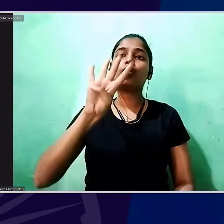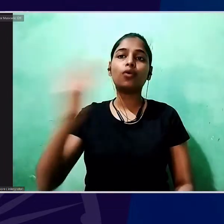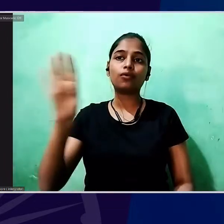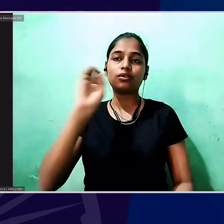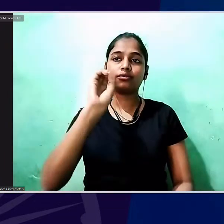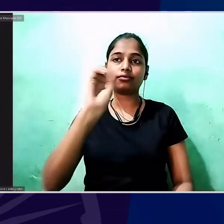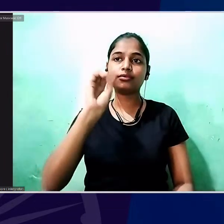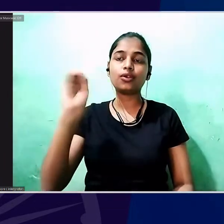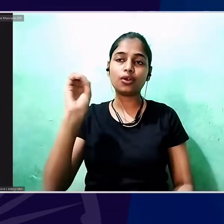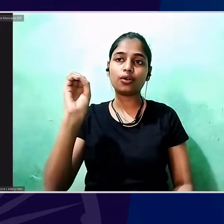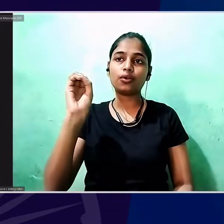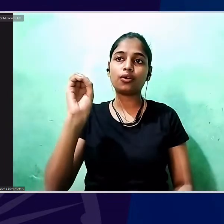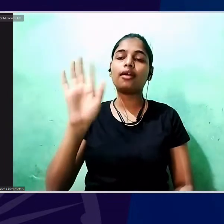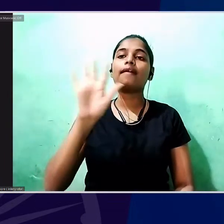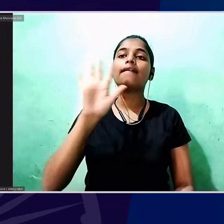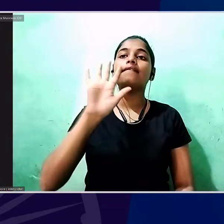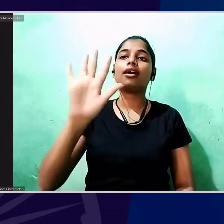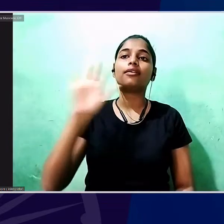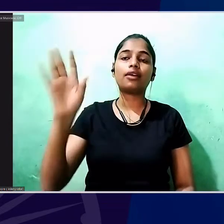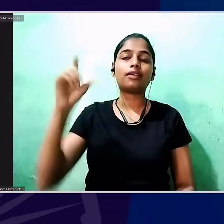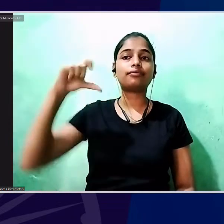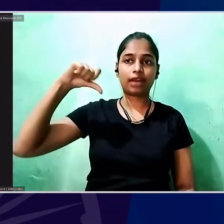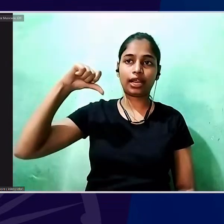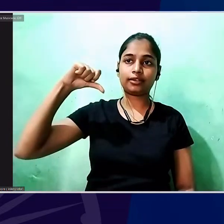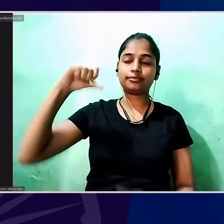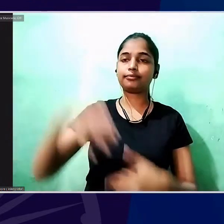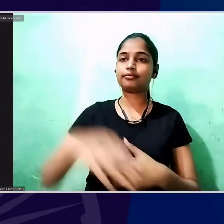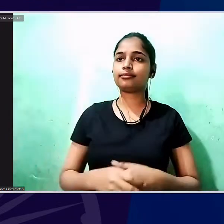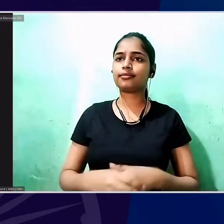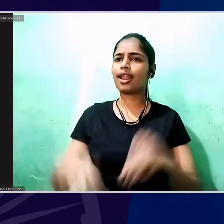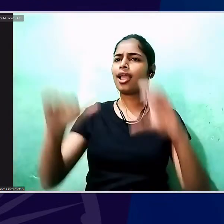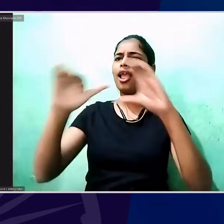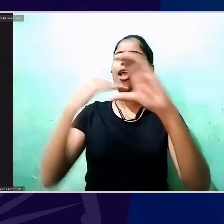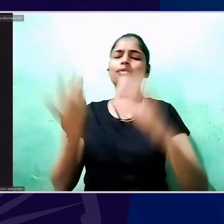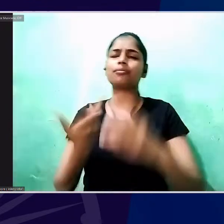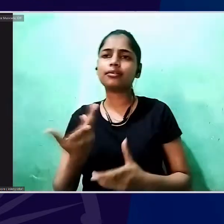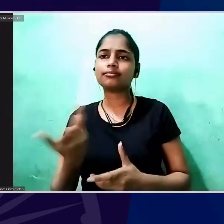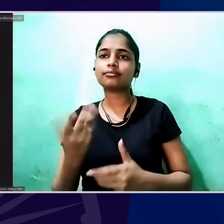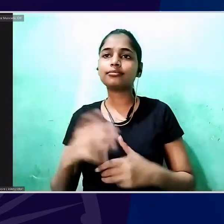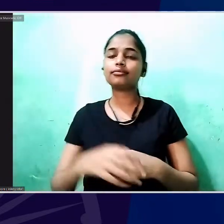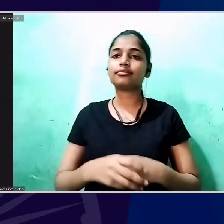8800440559, and you can also email us on our email ID, that is